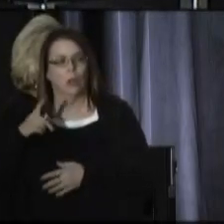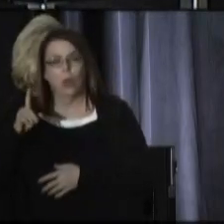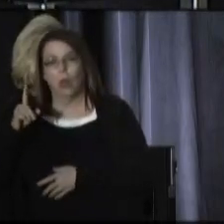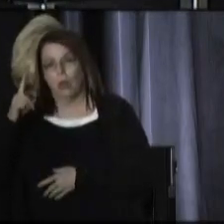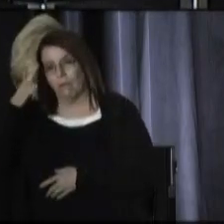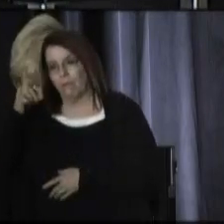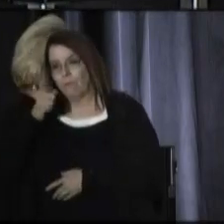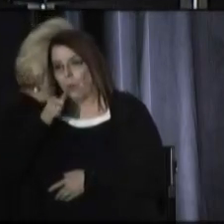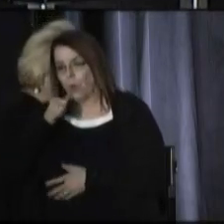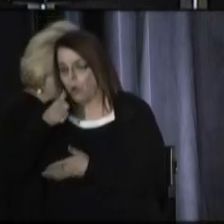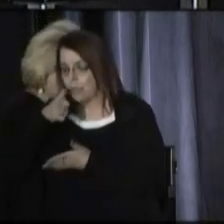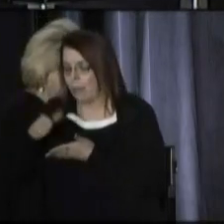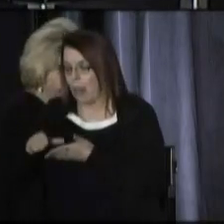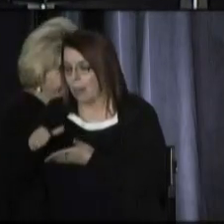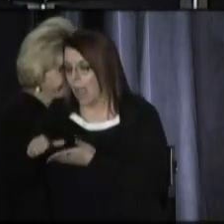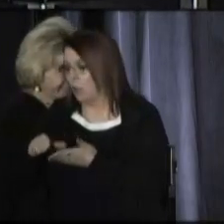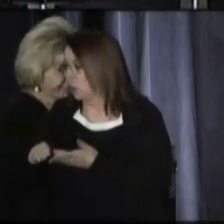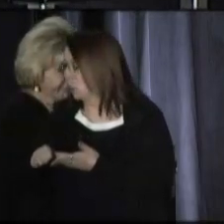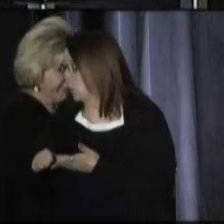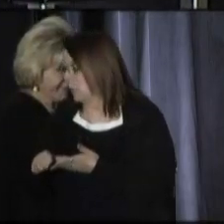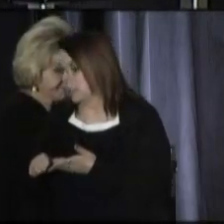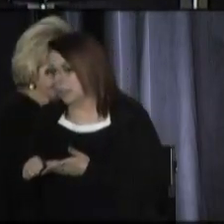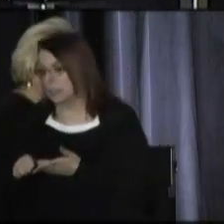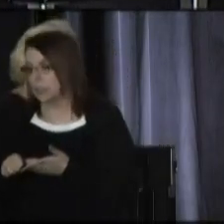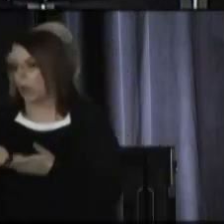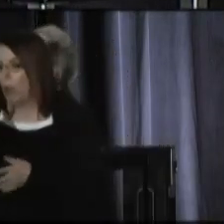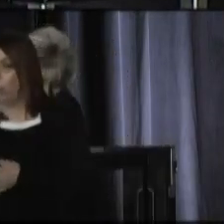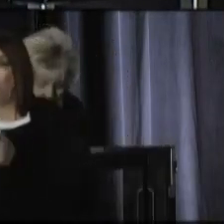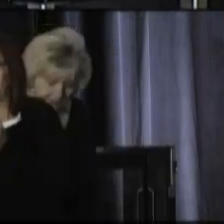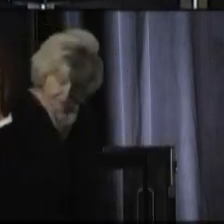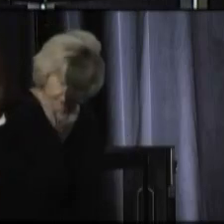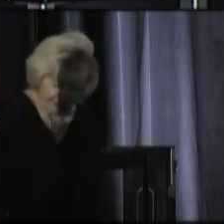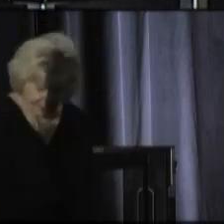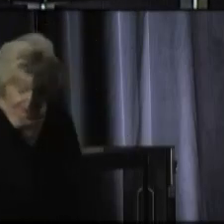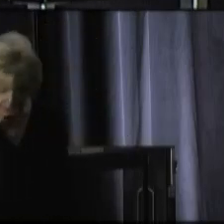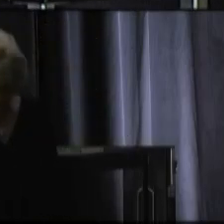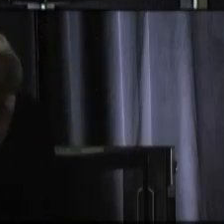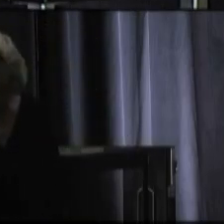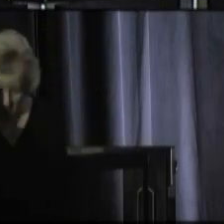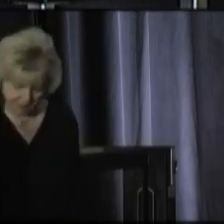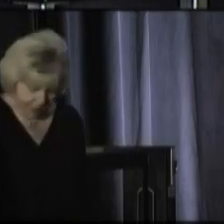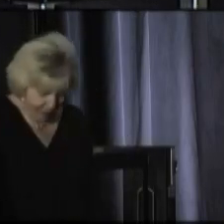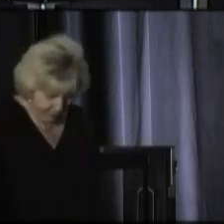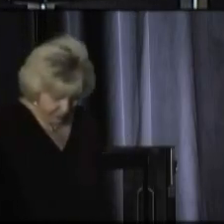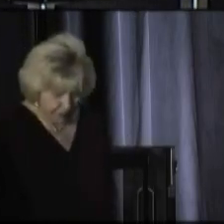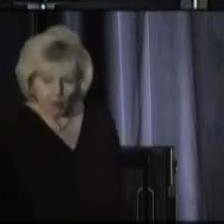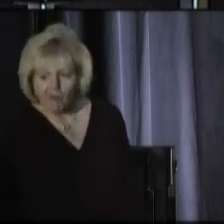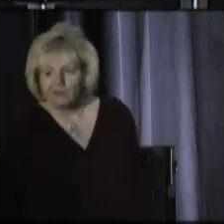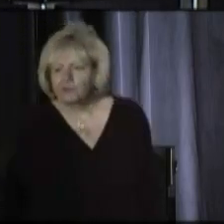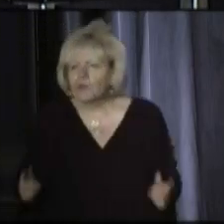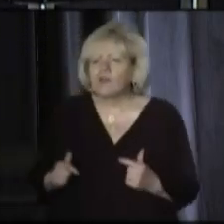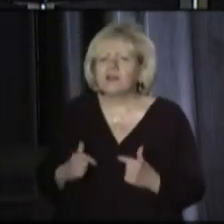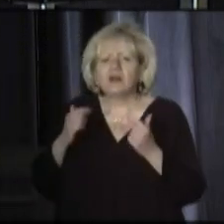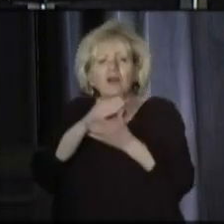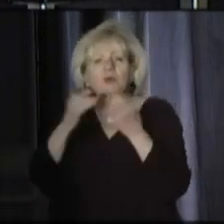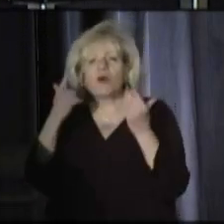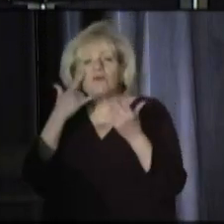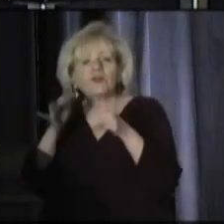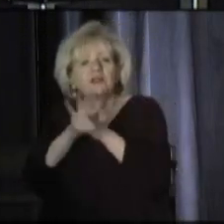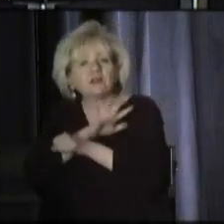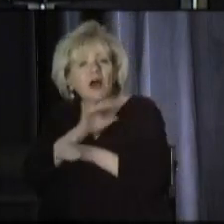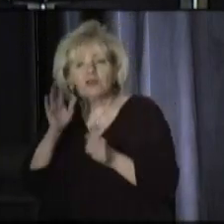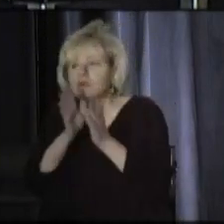letter writer, and she taught me how to set the margins. She taught me how to write a letter. And I started writing stories, letters that really